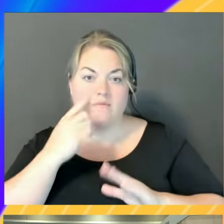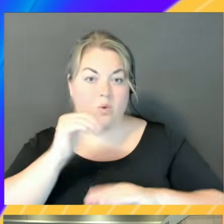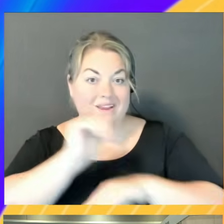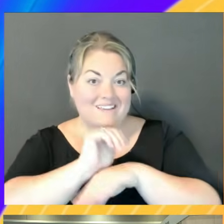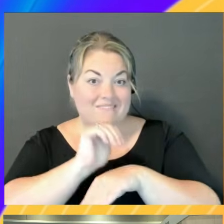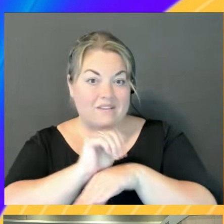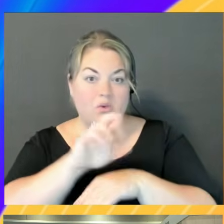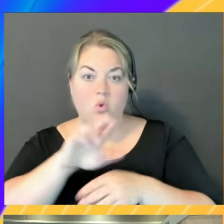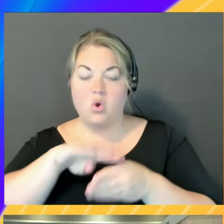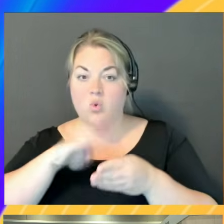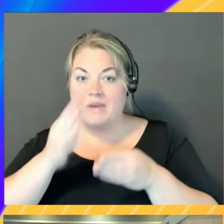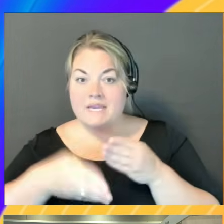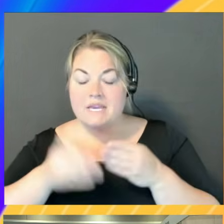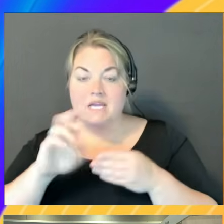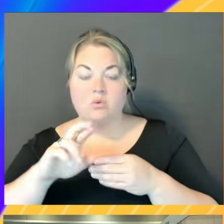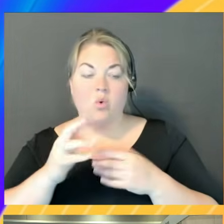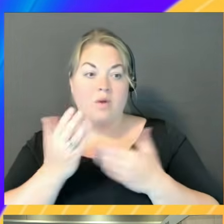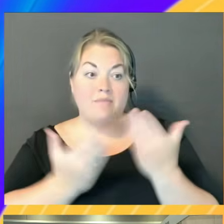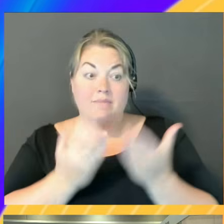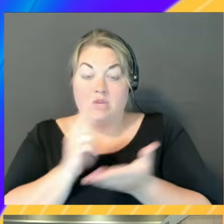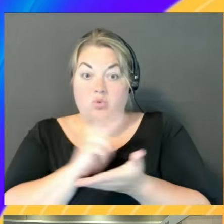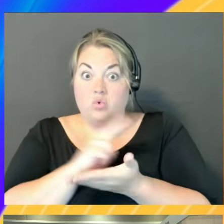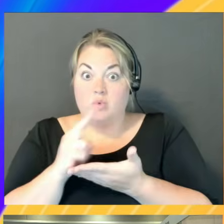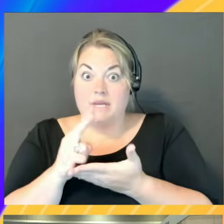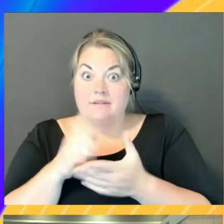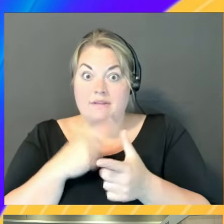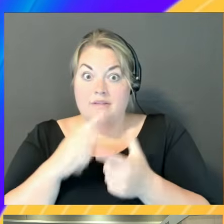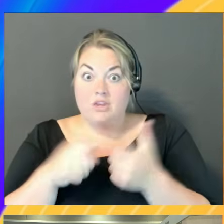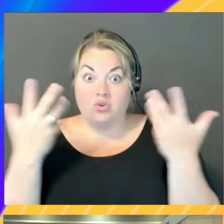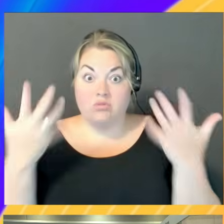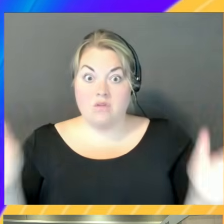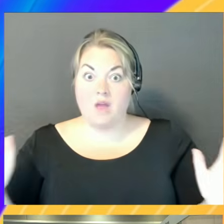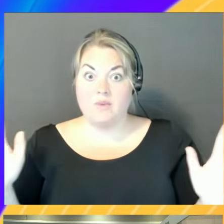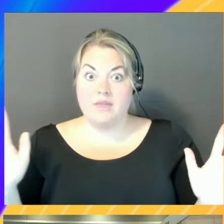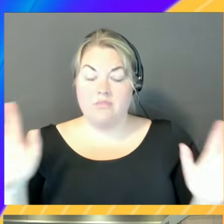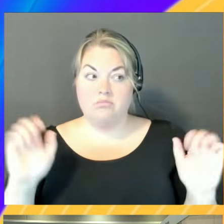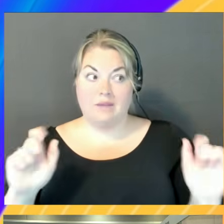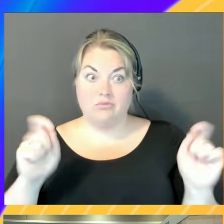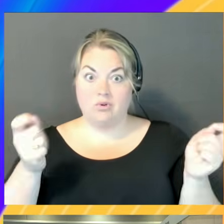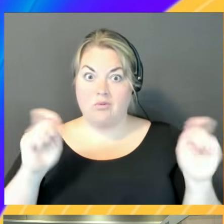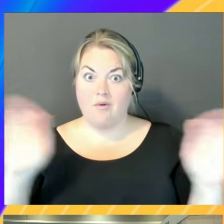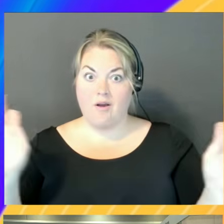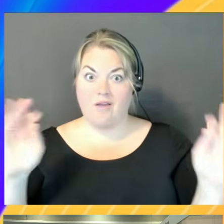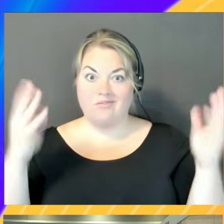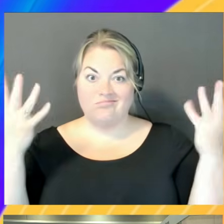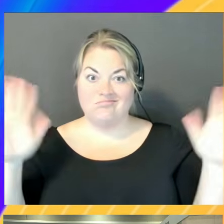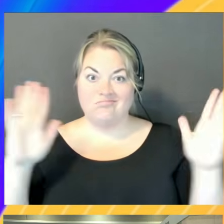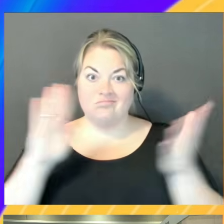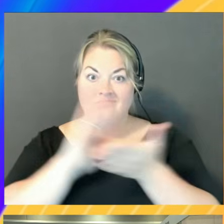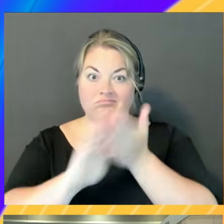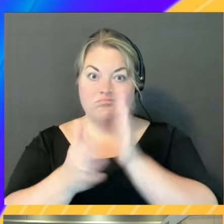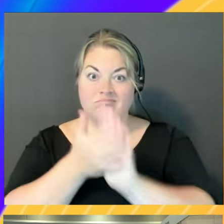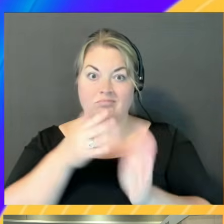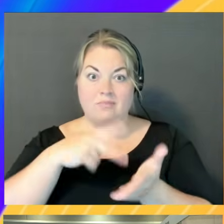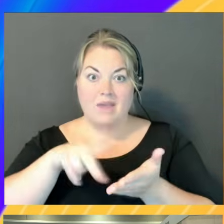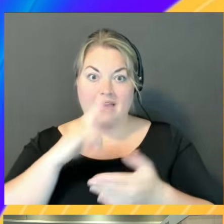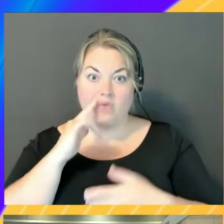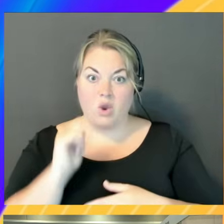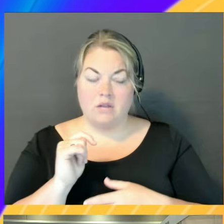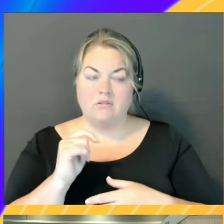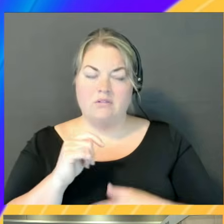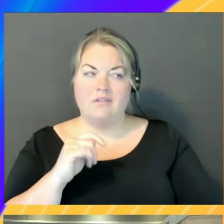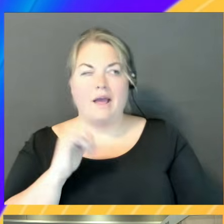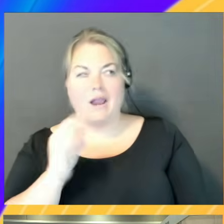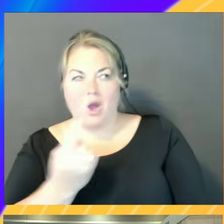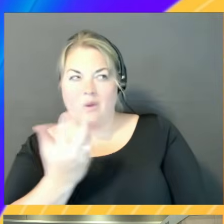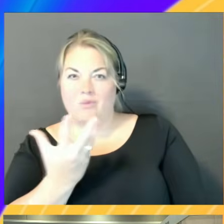or maybe like 2 weeks, and then you're done with it. You turn it off. You're done paying for it. And I think that's. I always like to add that to